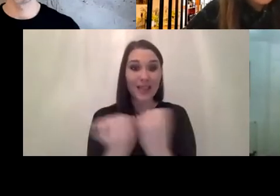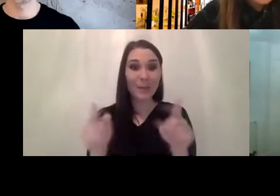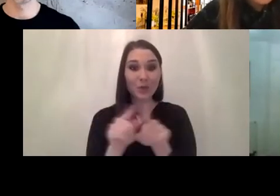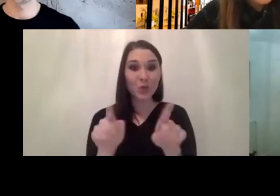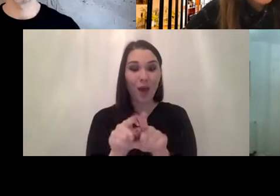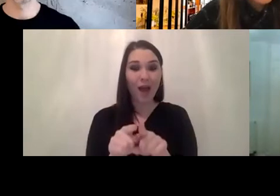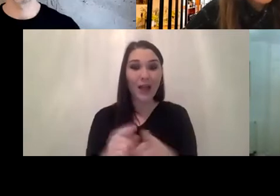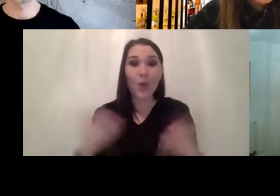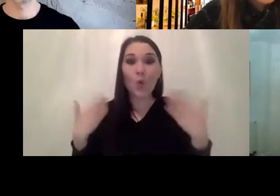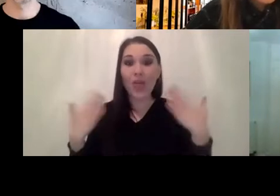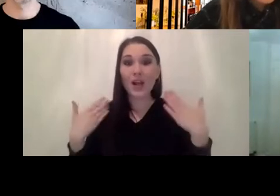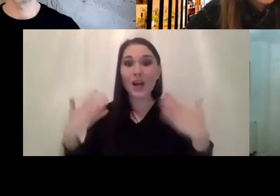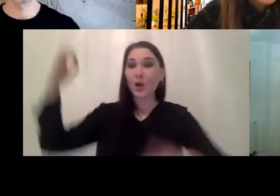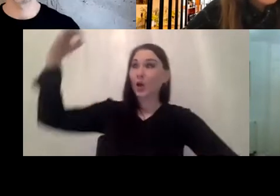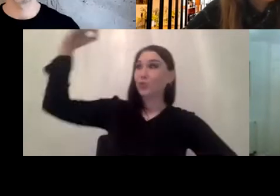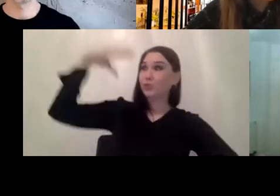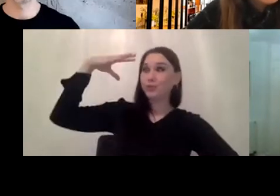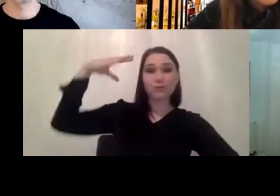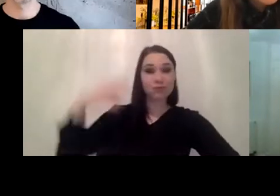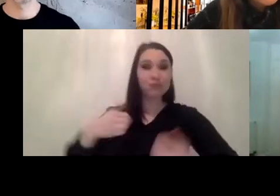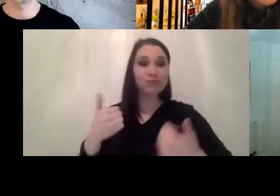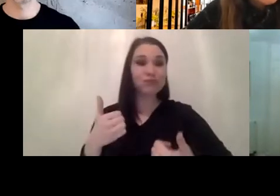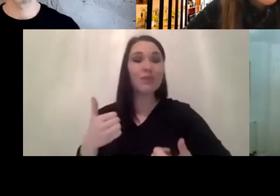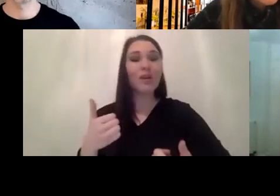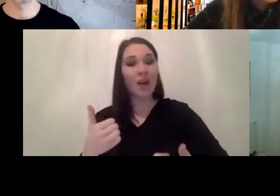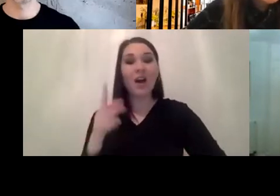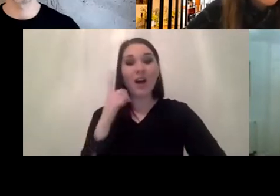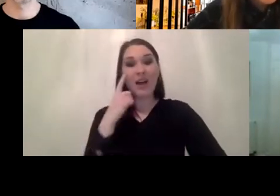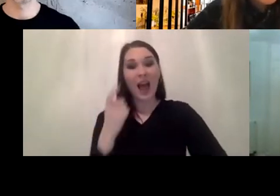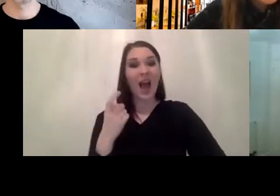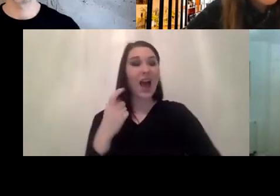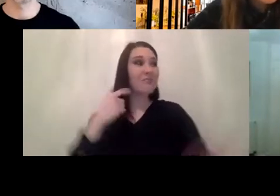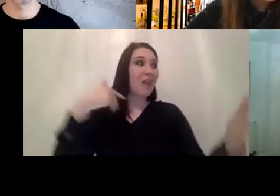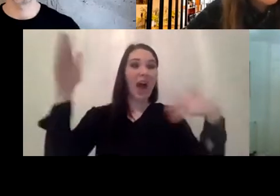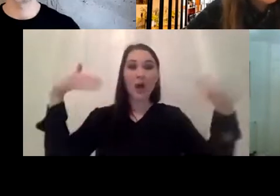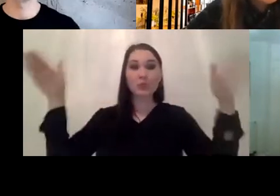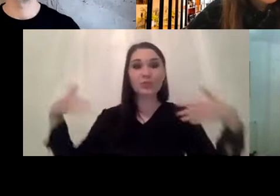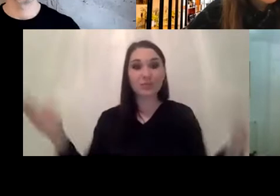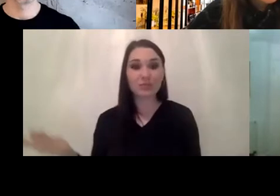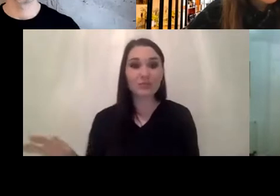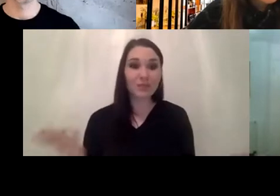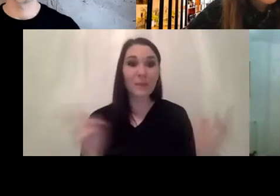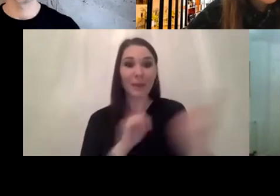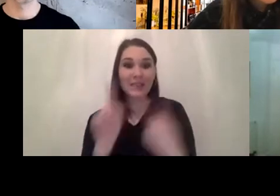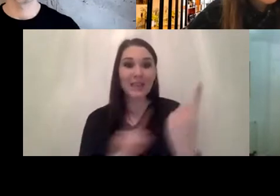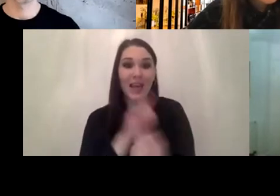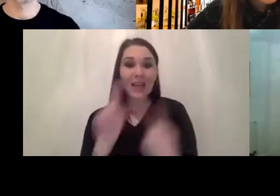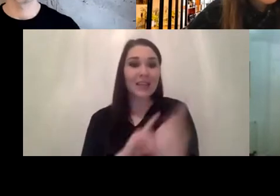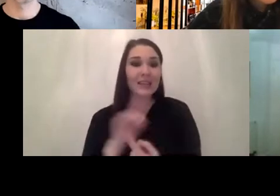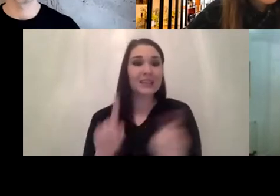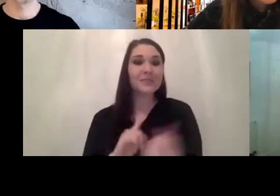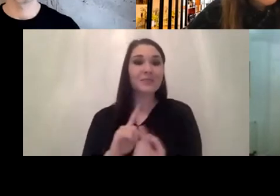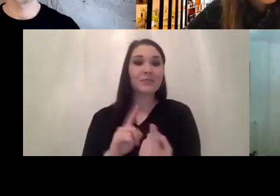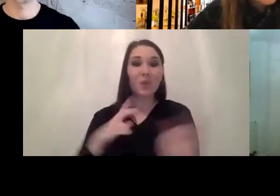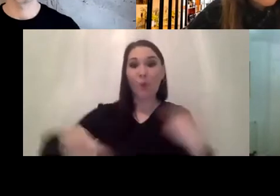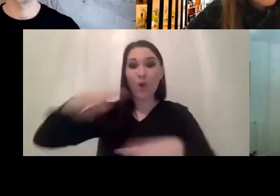the weather was better, it was, we don't always have to be on a Zoom or a Teams call to have a meeting. Let's, walk around